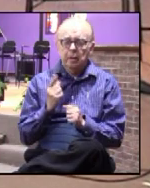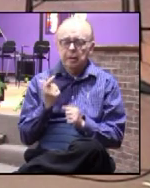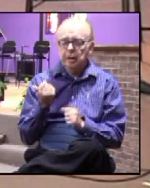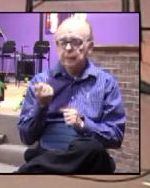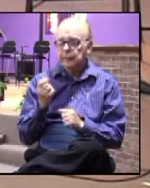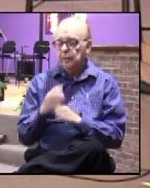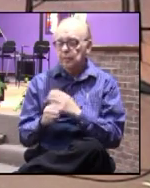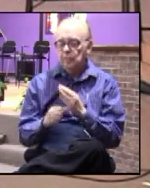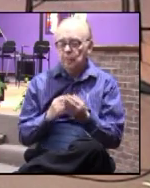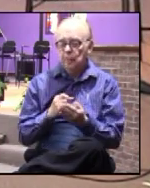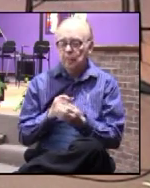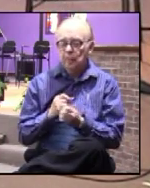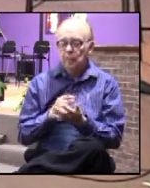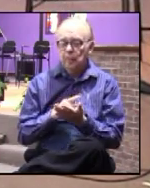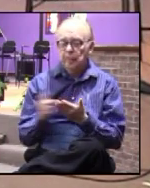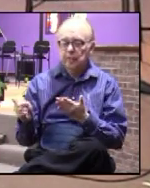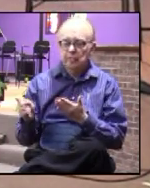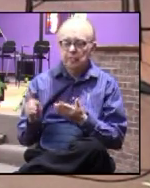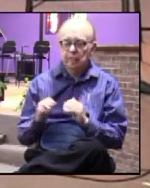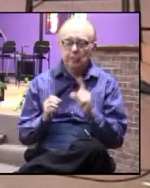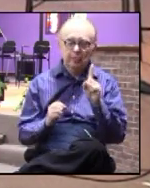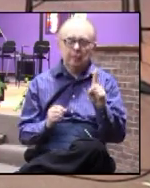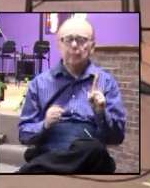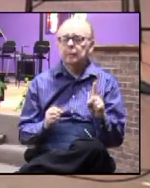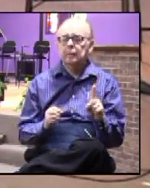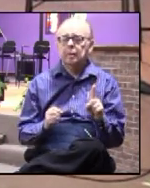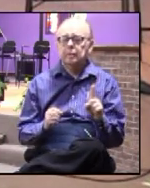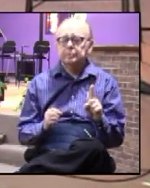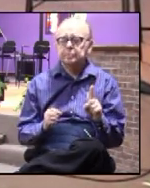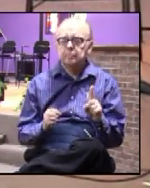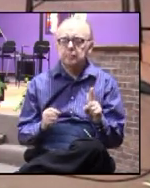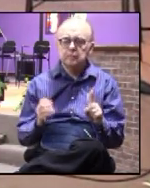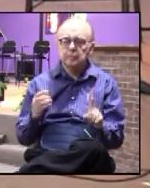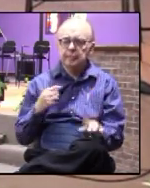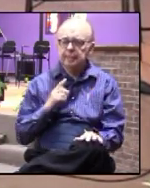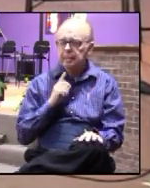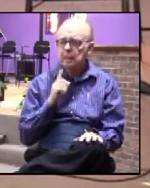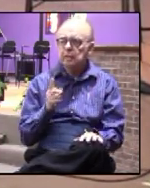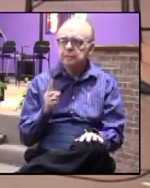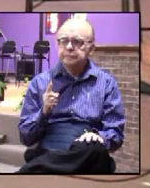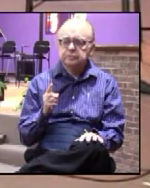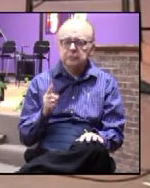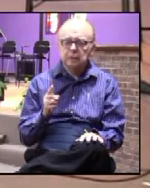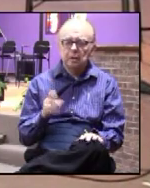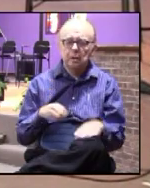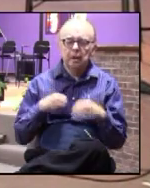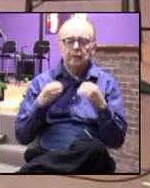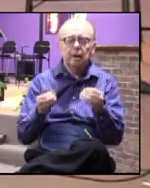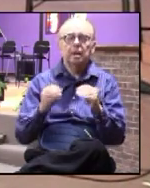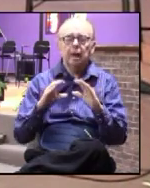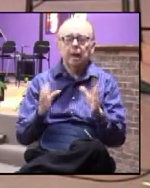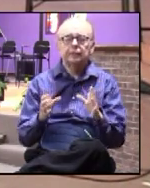weeks real quick. Number one is we actually are going to be giving a class.